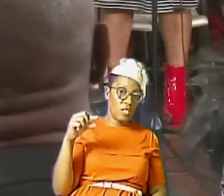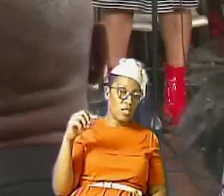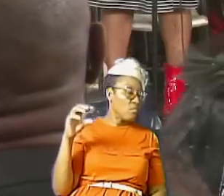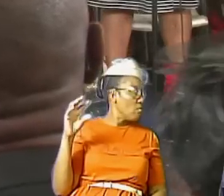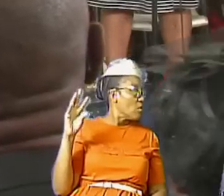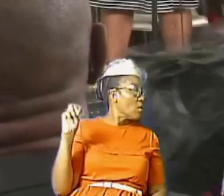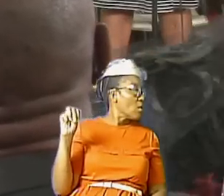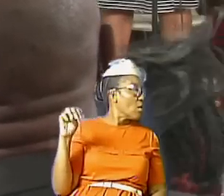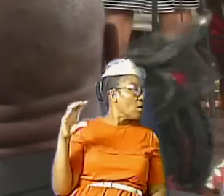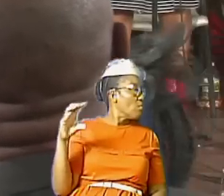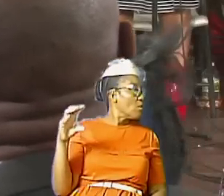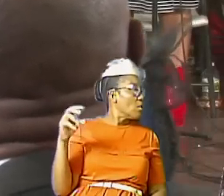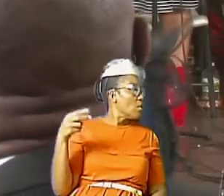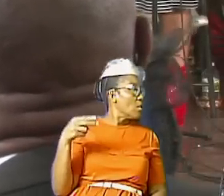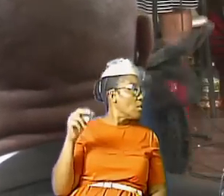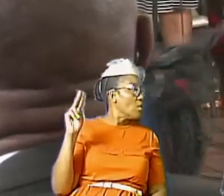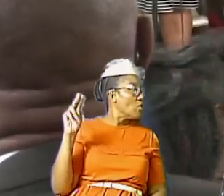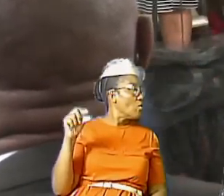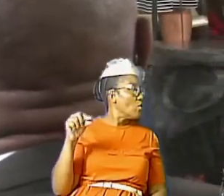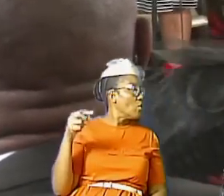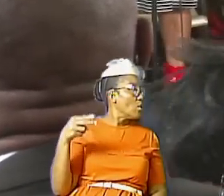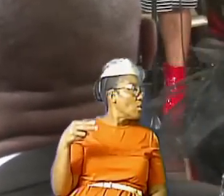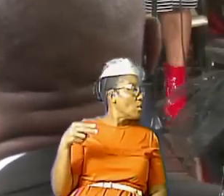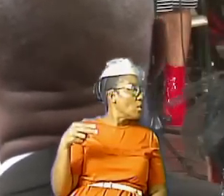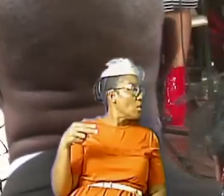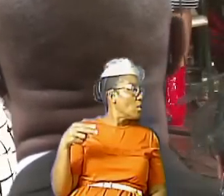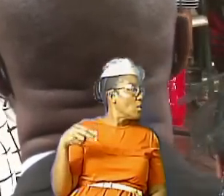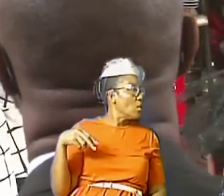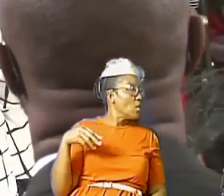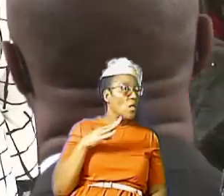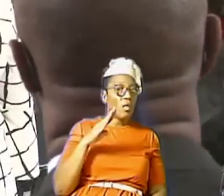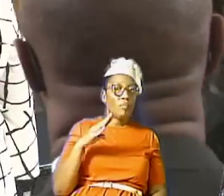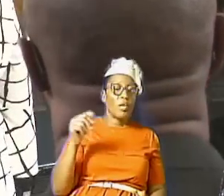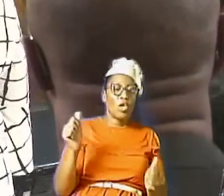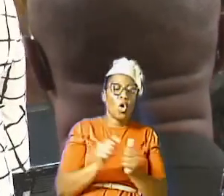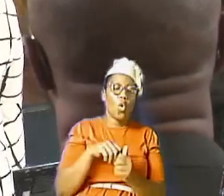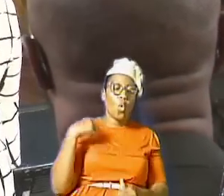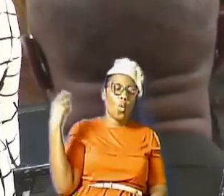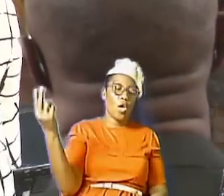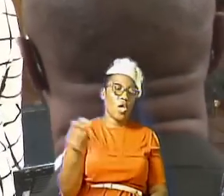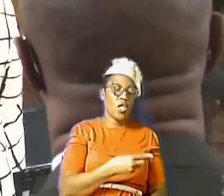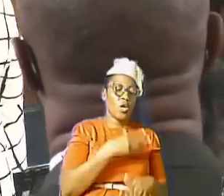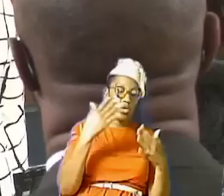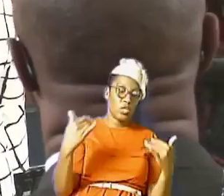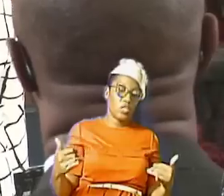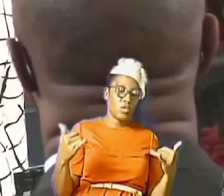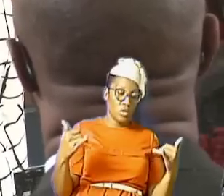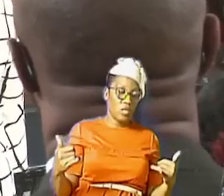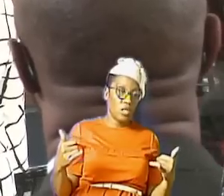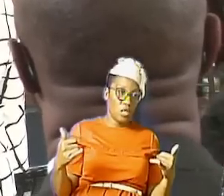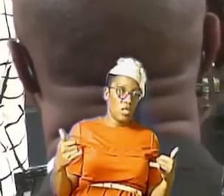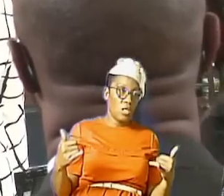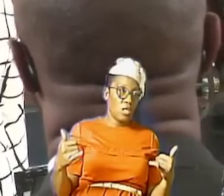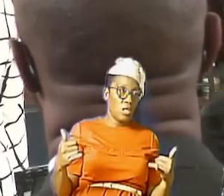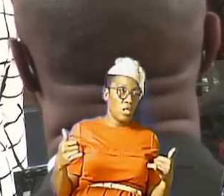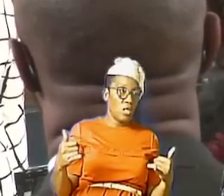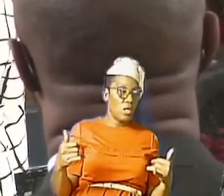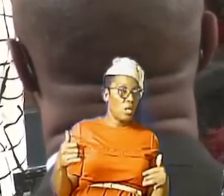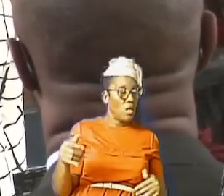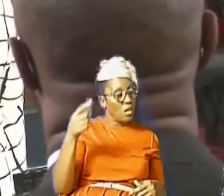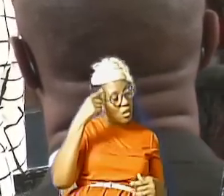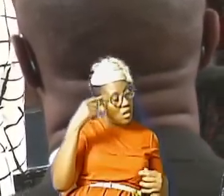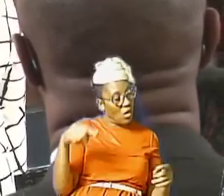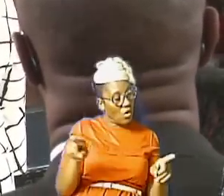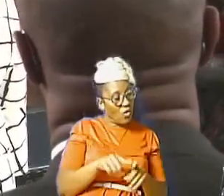He could have been over at Praise Sanctuary this morning, but then he decided to come to be with us. So we